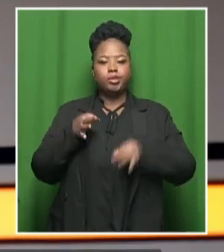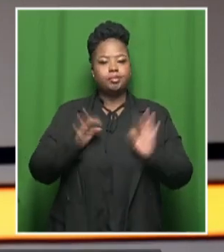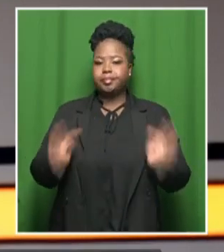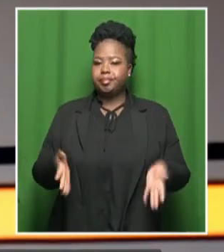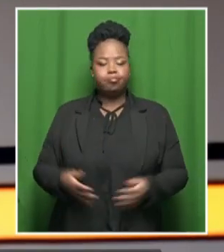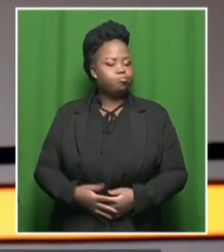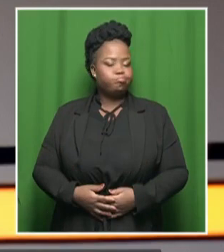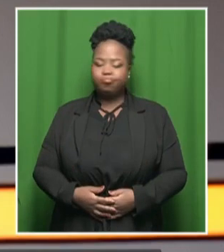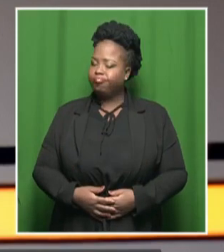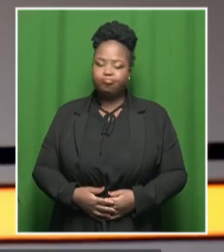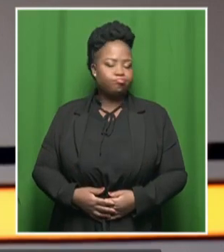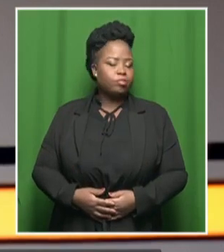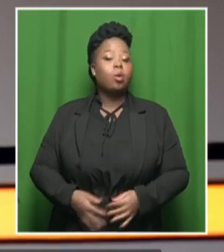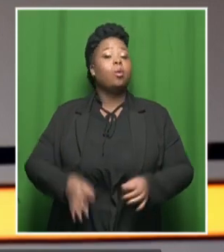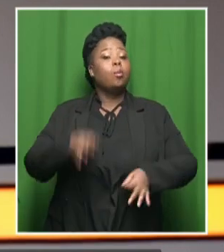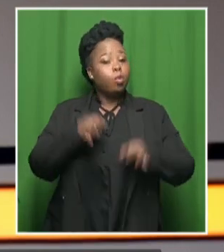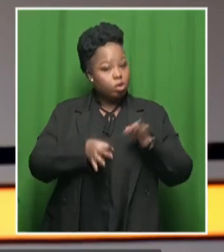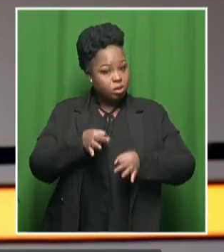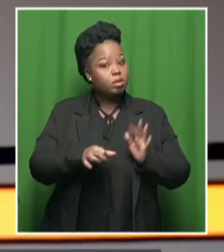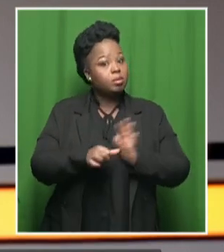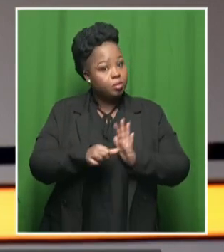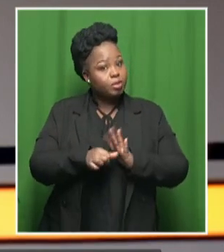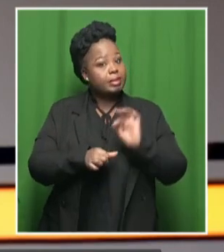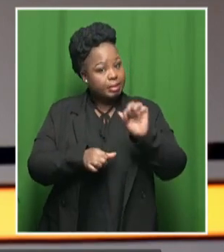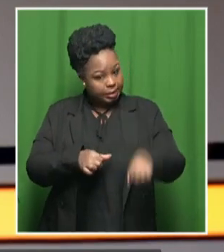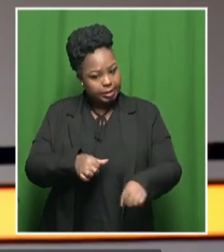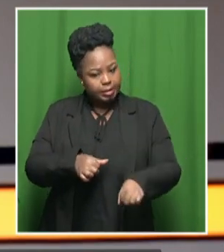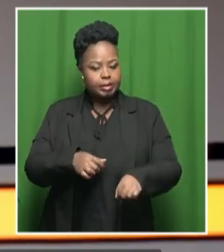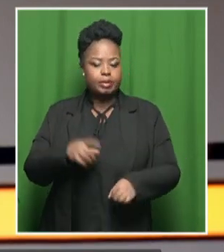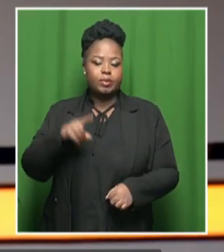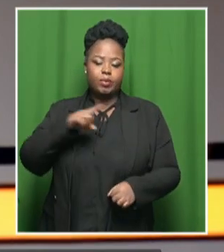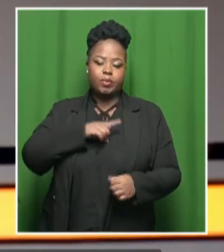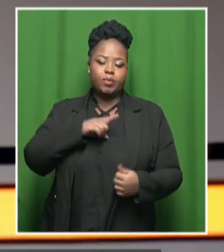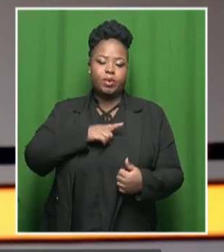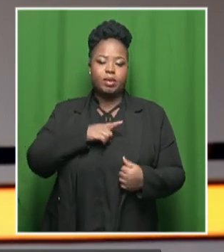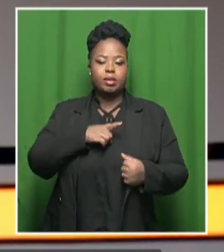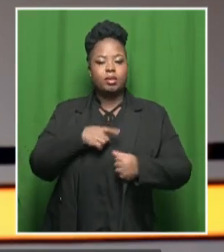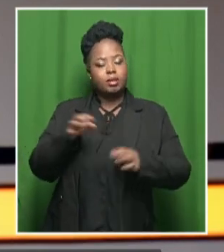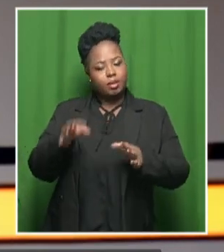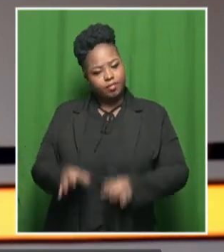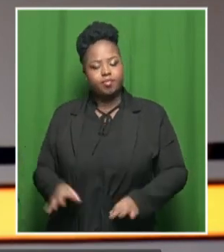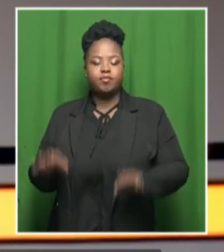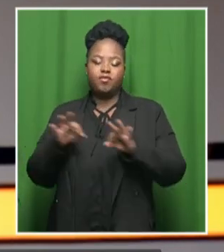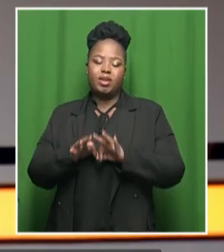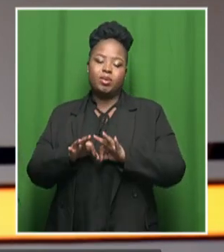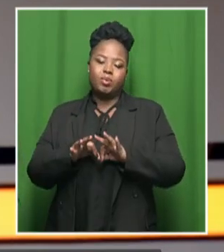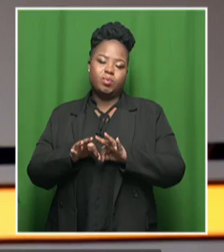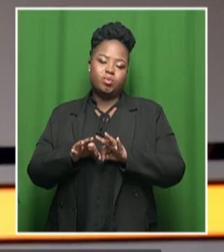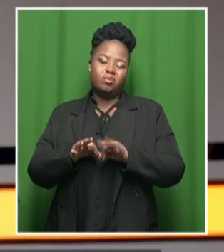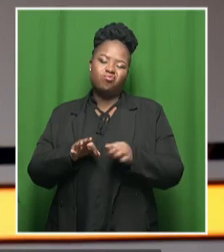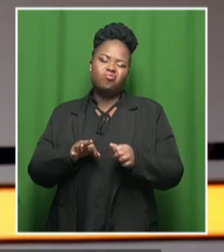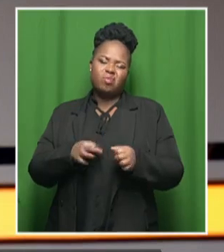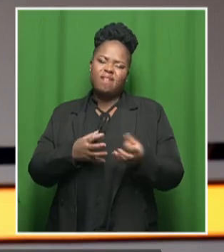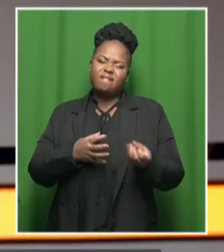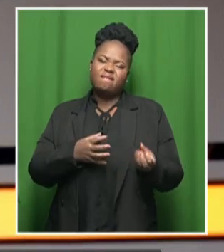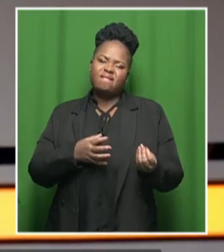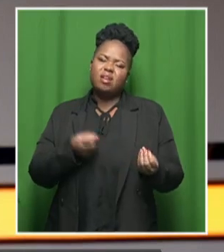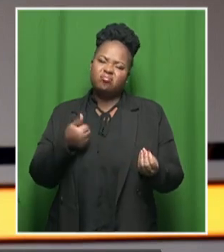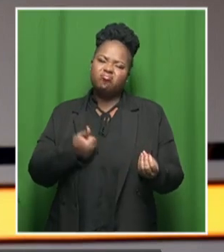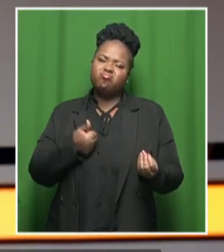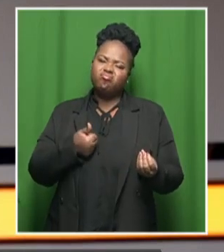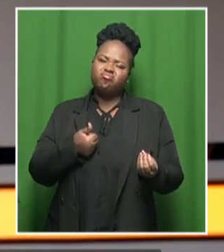politics. Politics is important because, of course, in terms of the values, it carries the